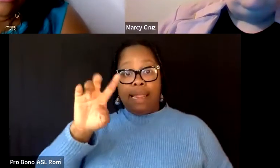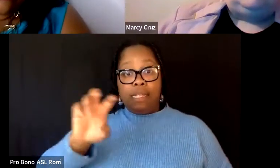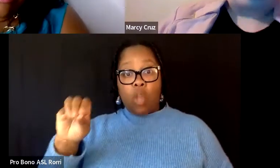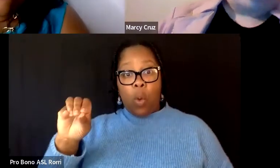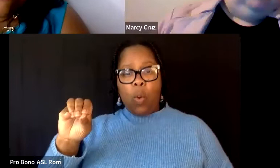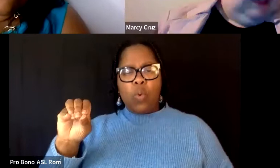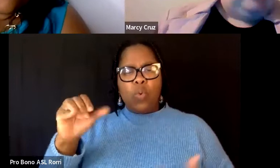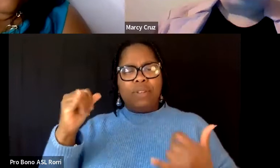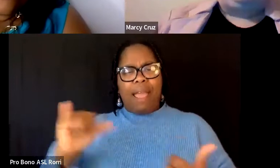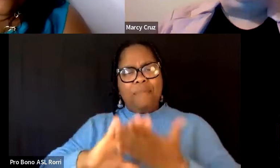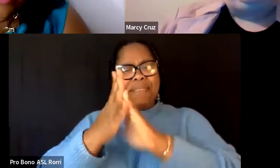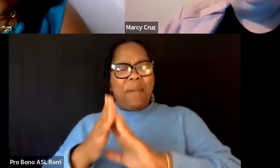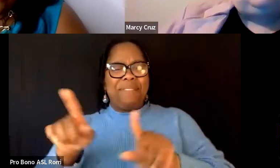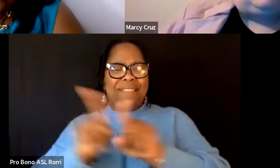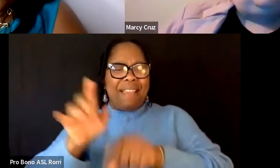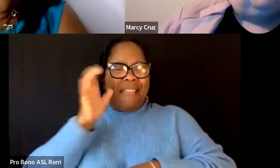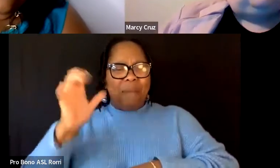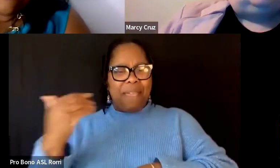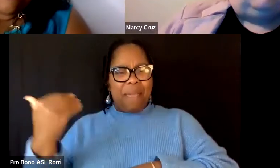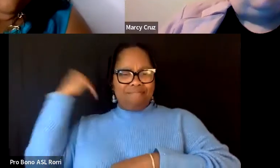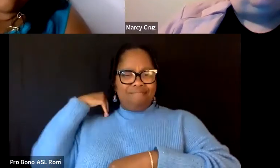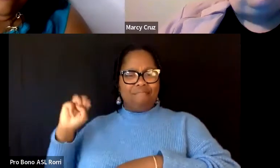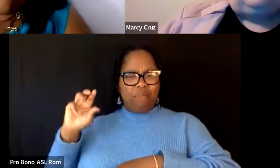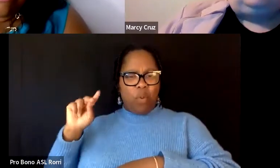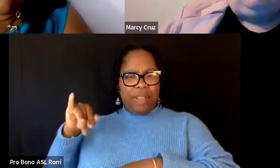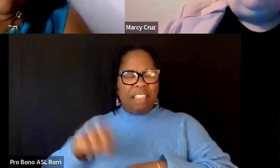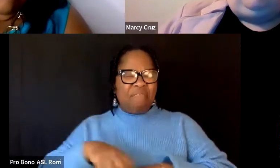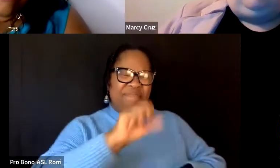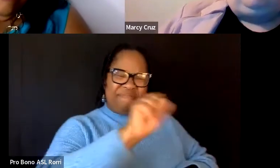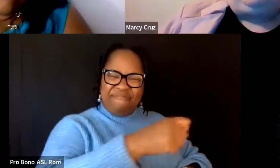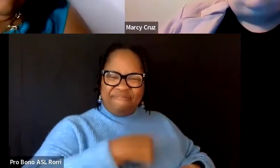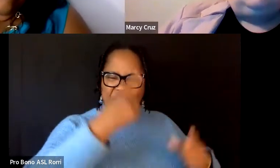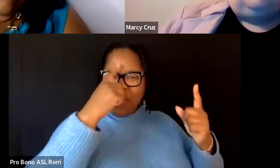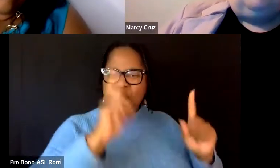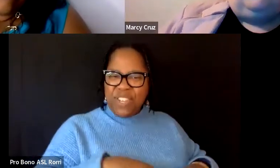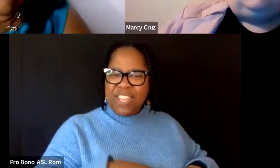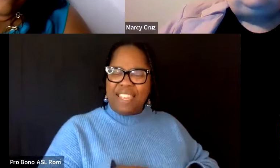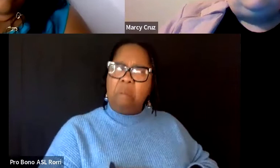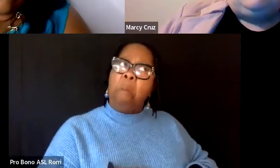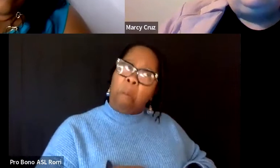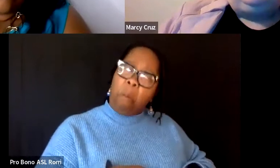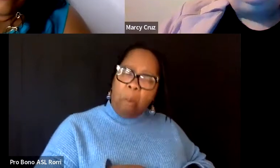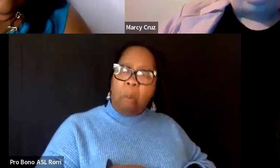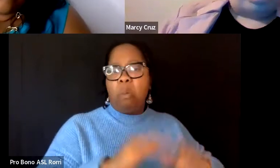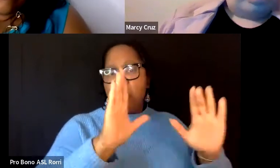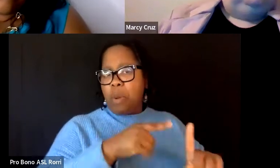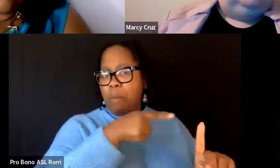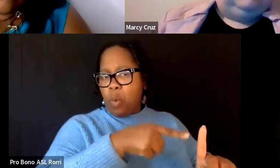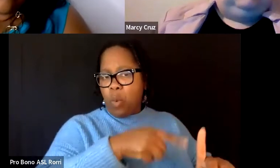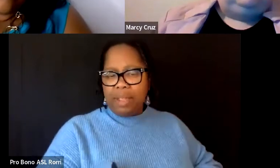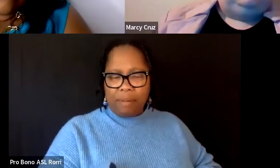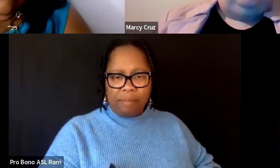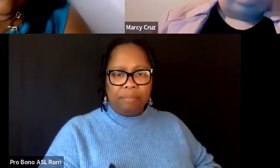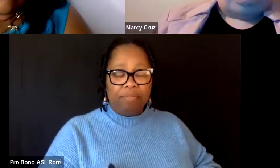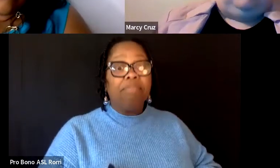Monique. Exactly. You know what? I agree. Yeah, that's a great point. So